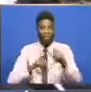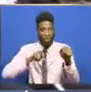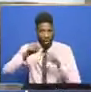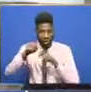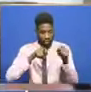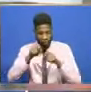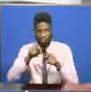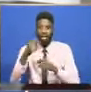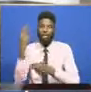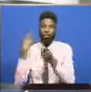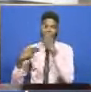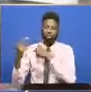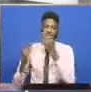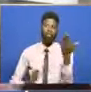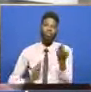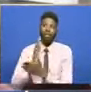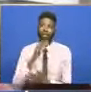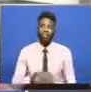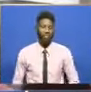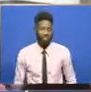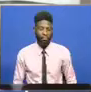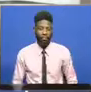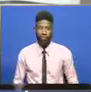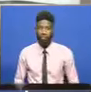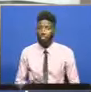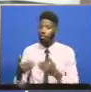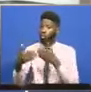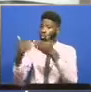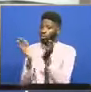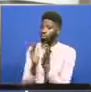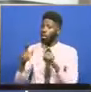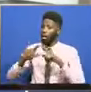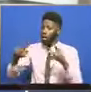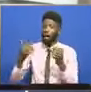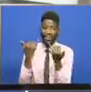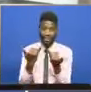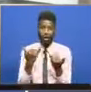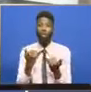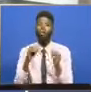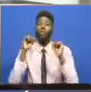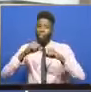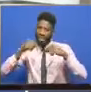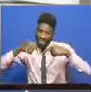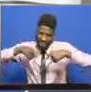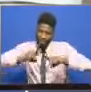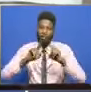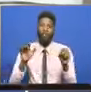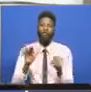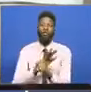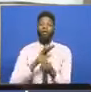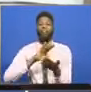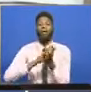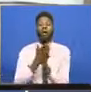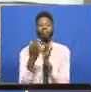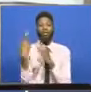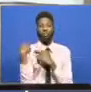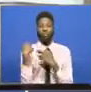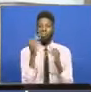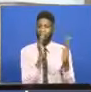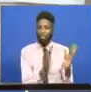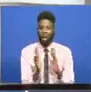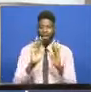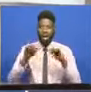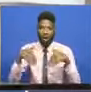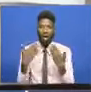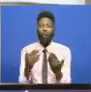historical rights. And through these community land plans, you will now be able to take full responsibility for planning how to sustainably